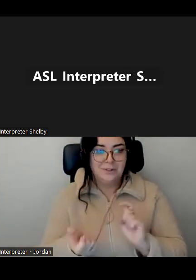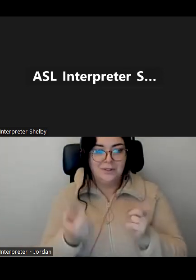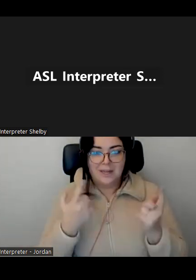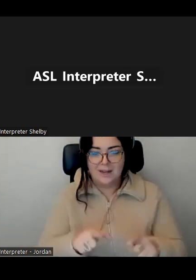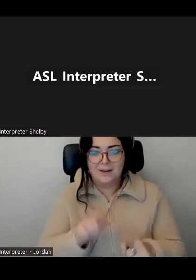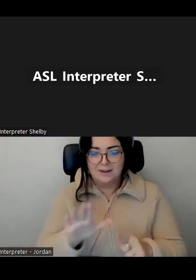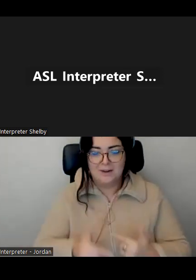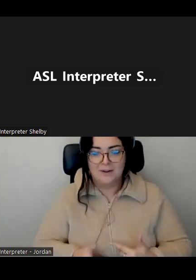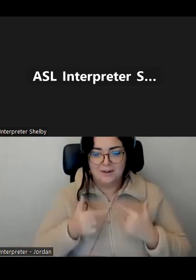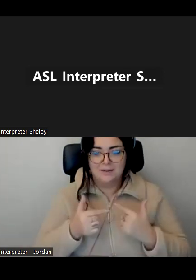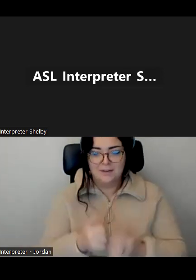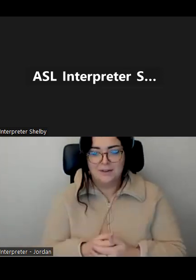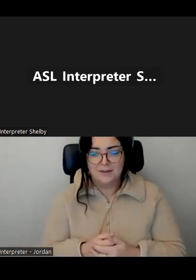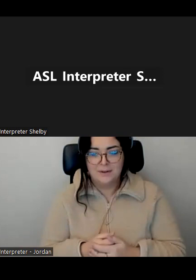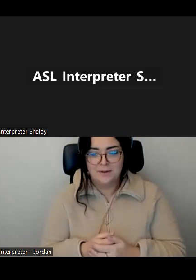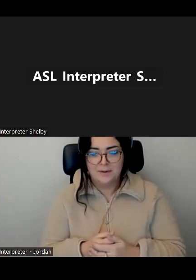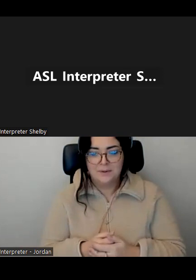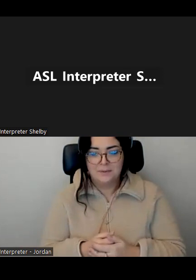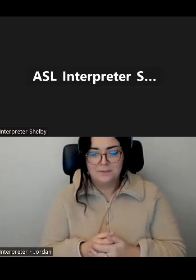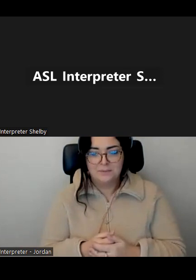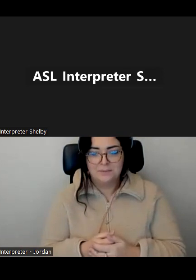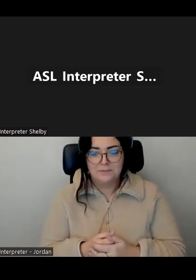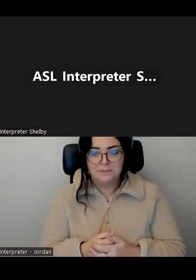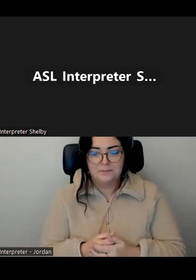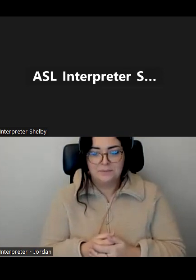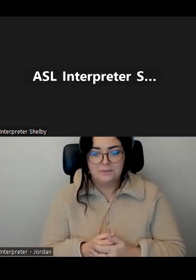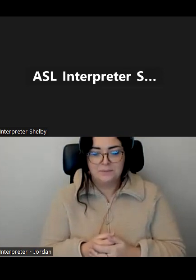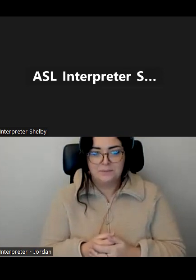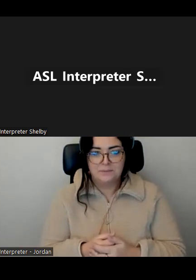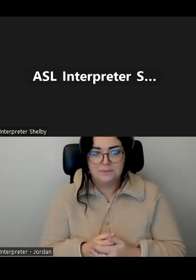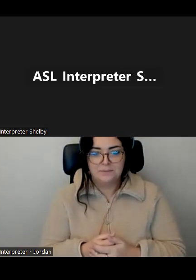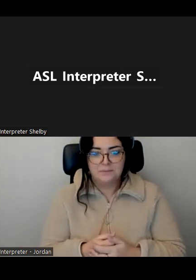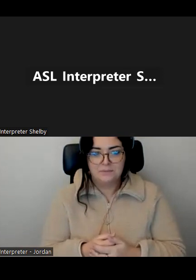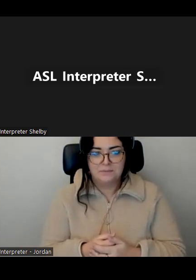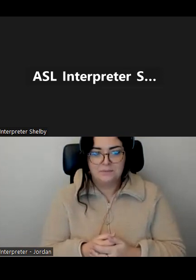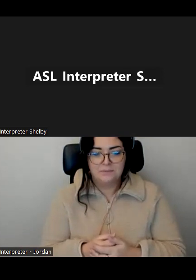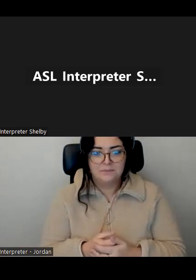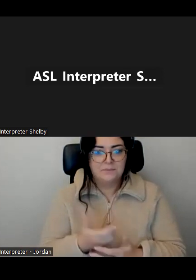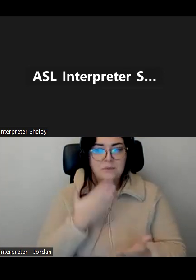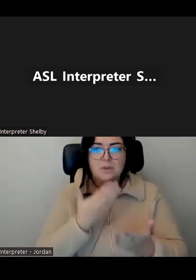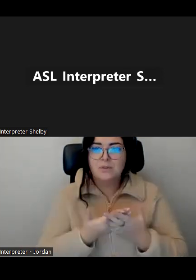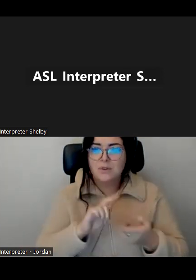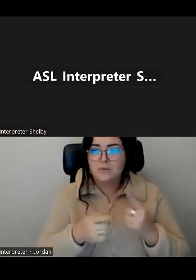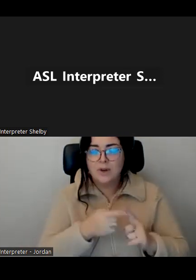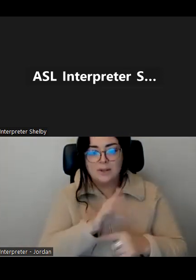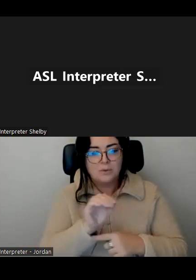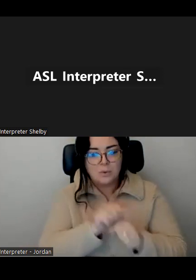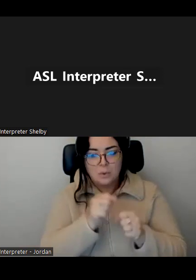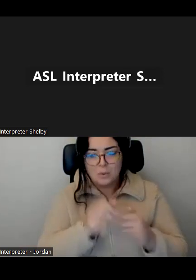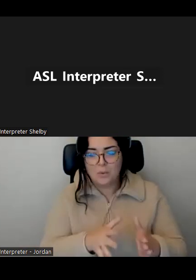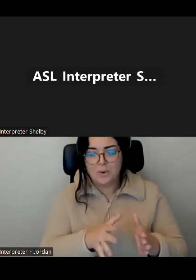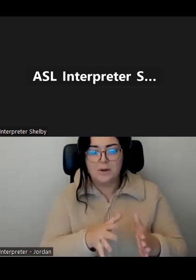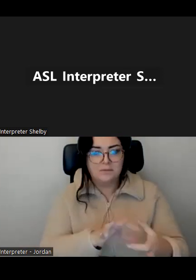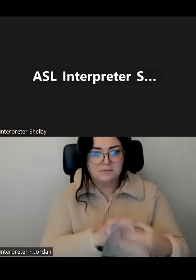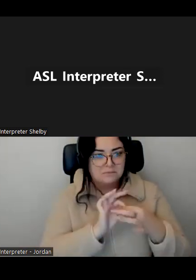Especially if you're in a certain workplace for a long period of time, you form bonds with coworkers. It's